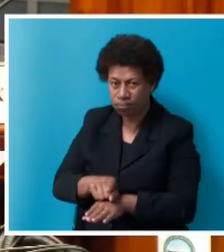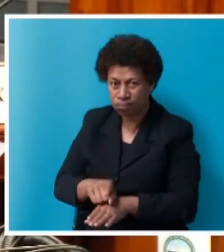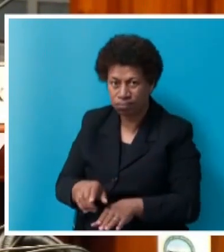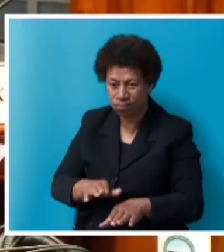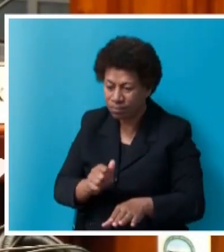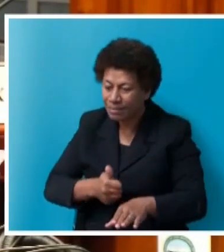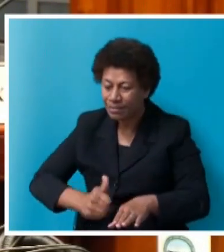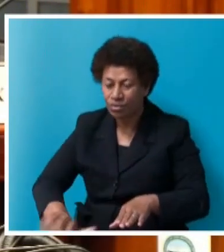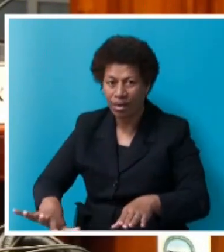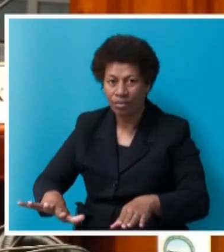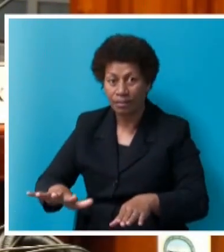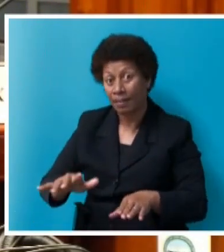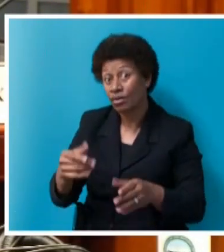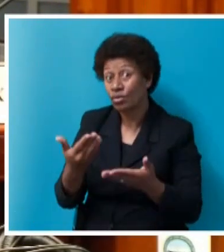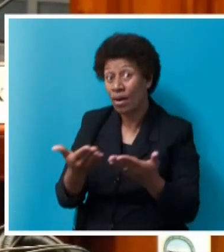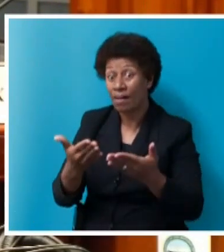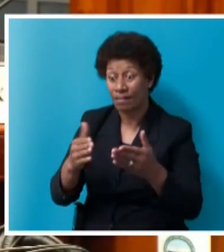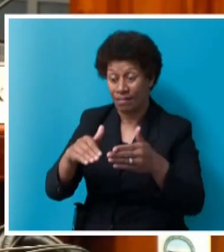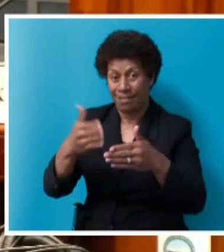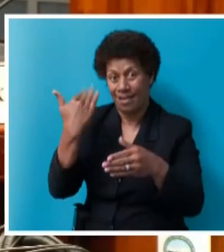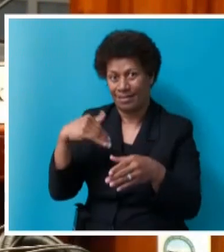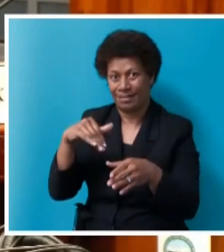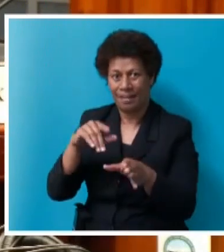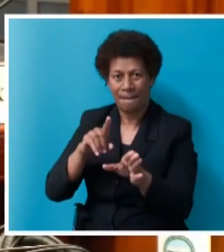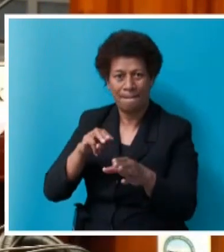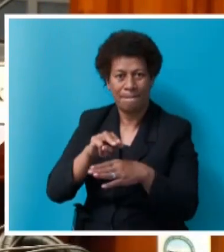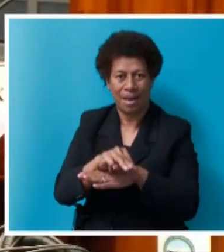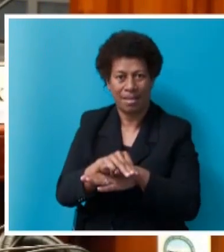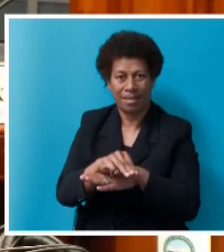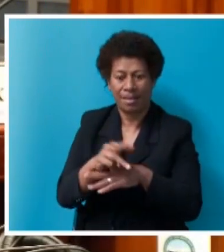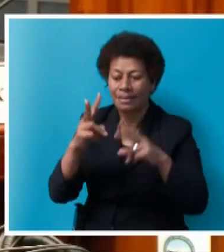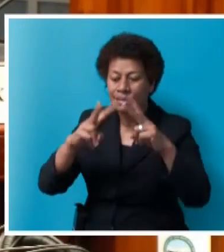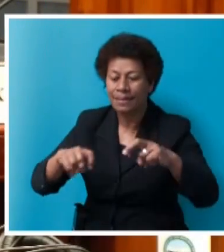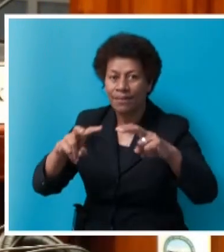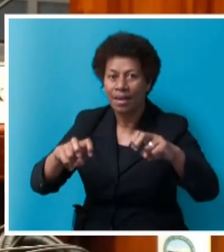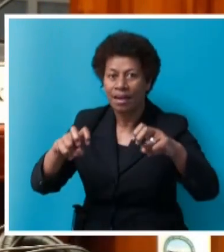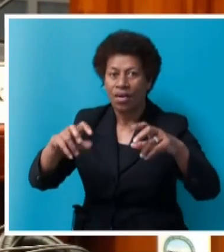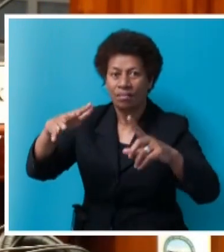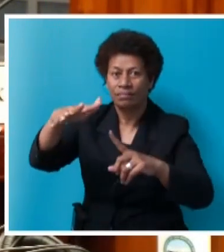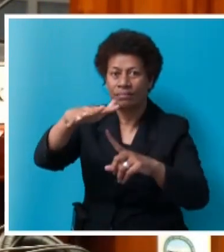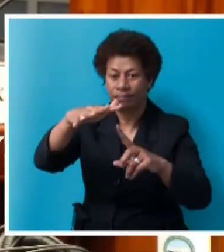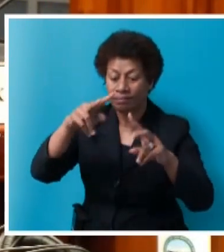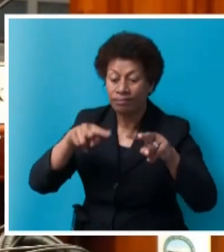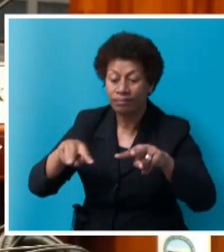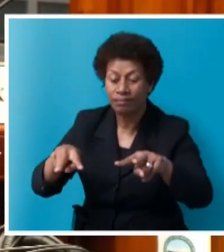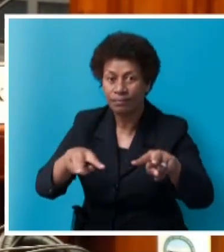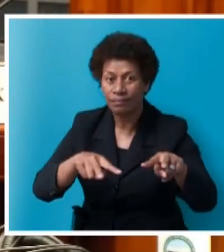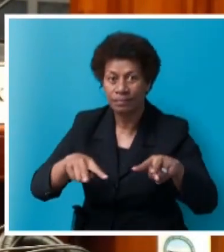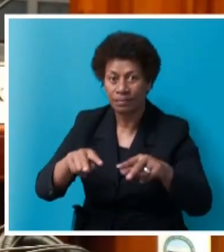was launched last month and will cover priority areas on Viti level and Vanua